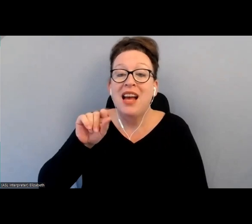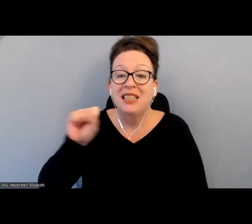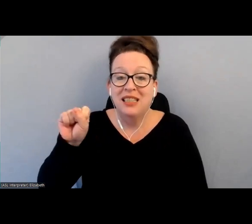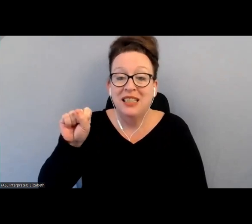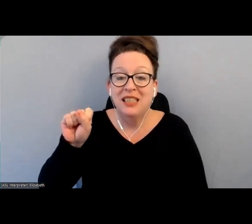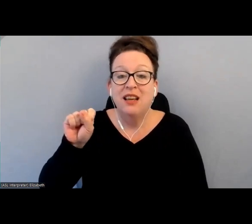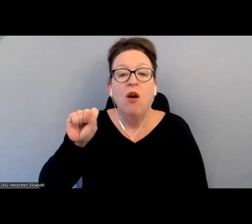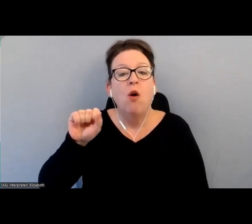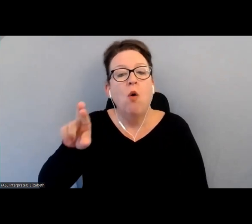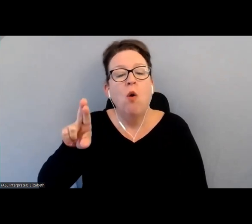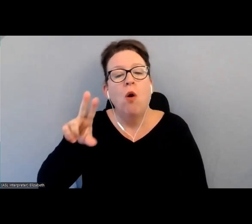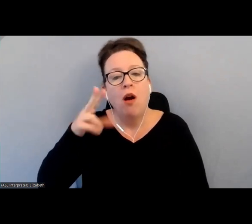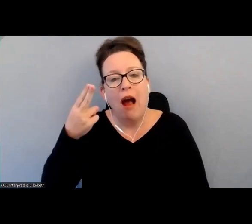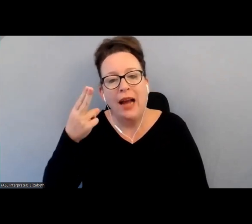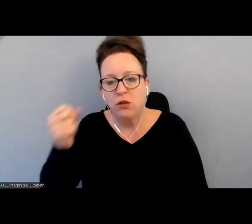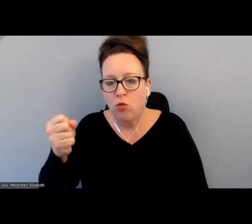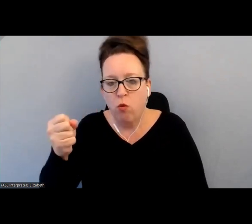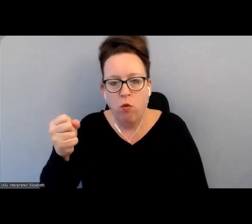not